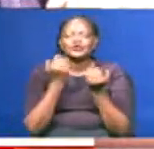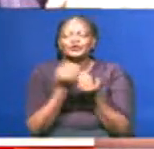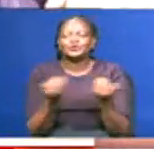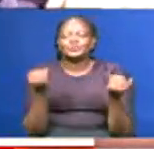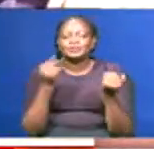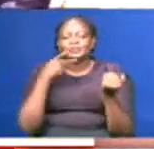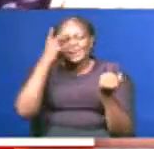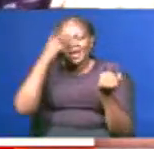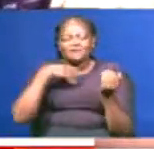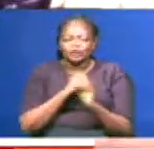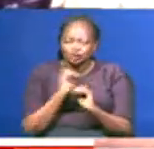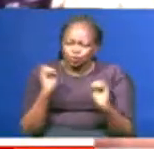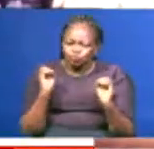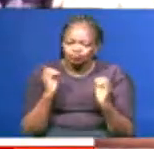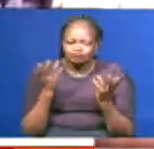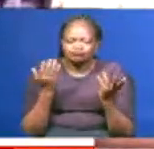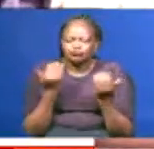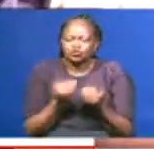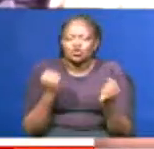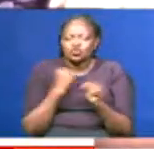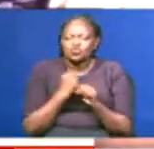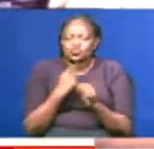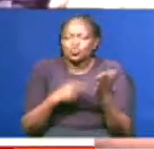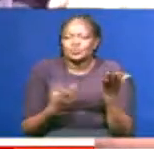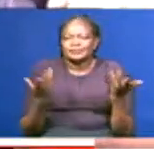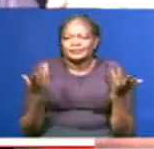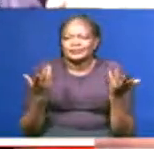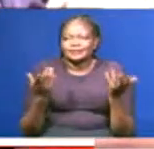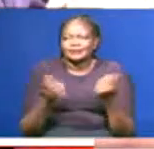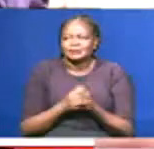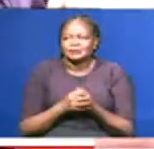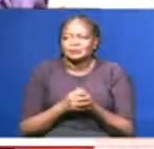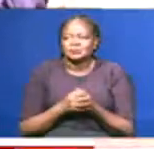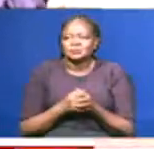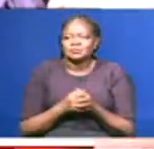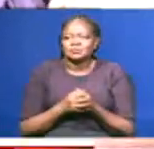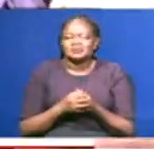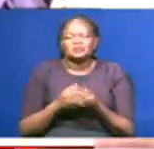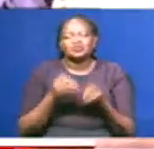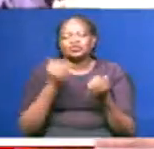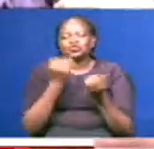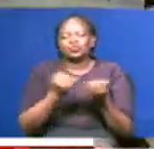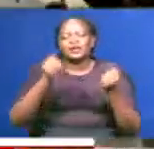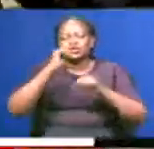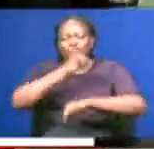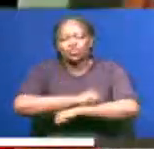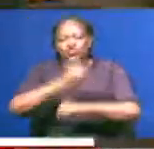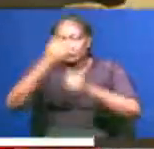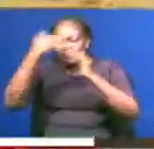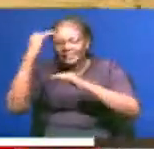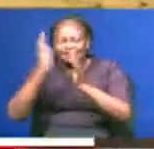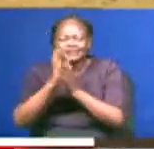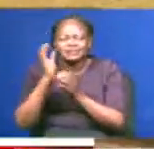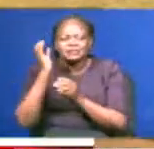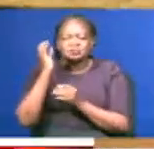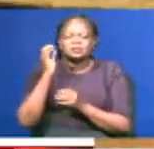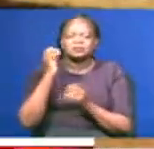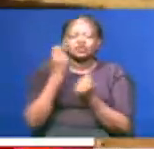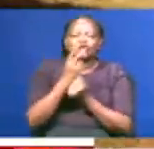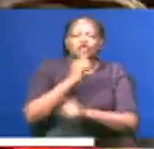baba ameenda. Watoto wataenda wapi? Na watoto kwa university na wako secondaries watasomeshwa na nini? Timothy